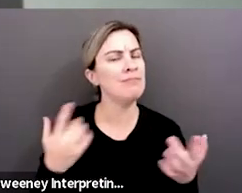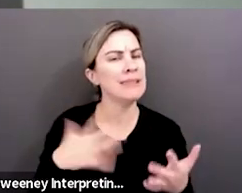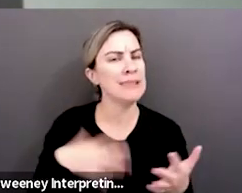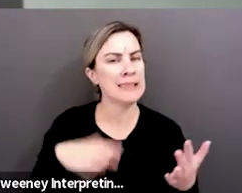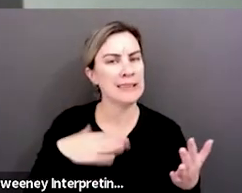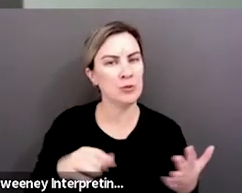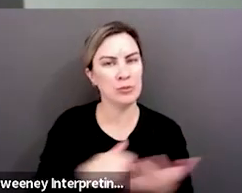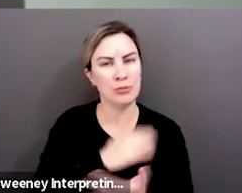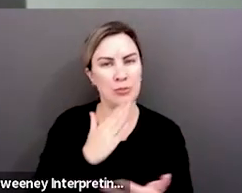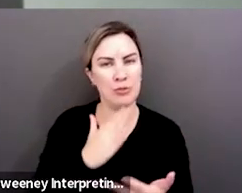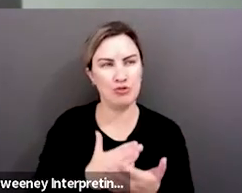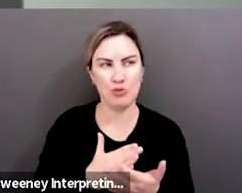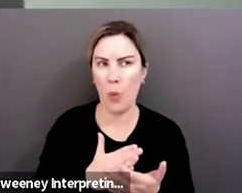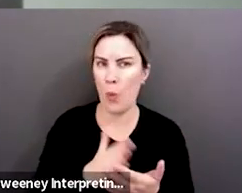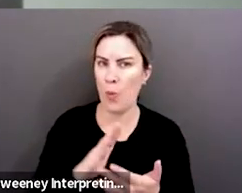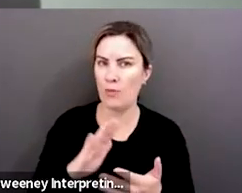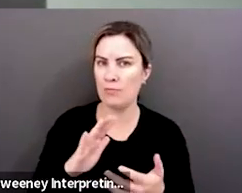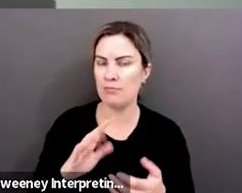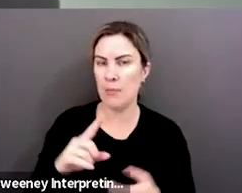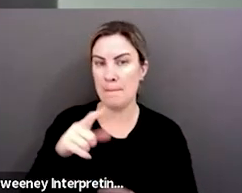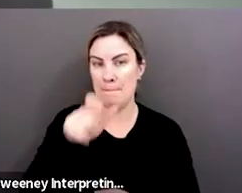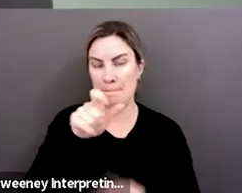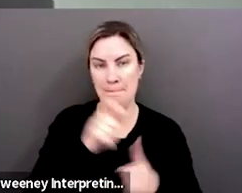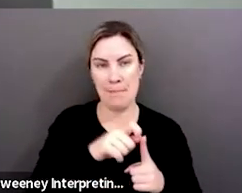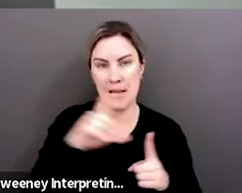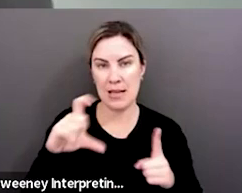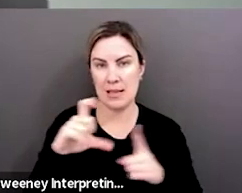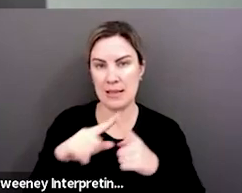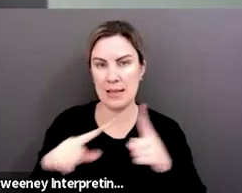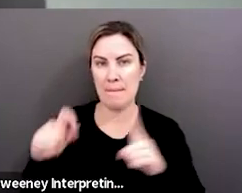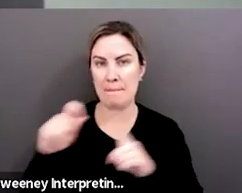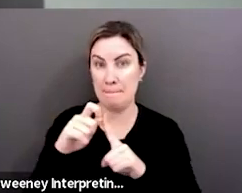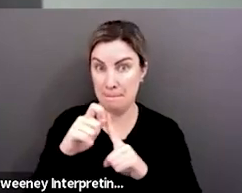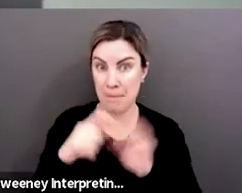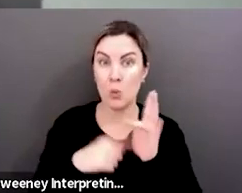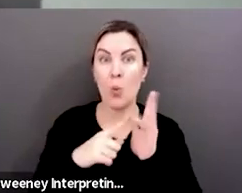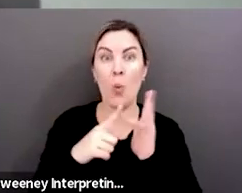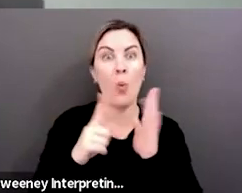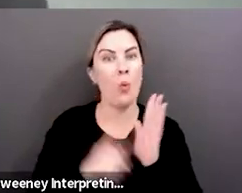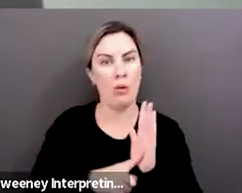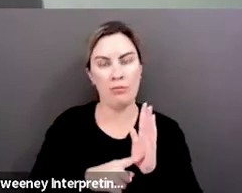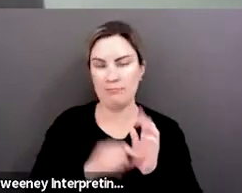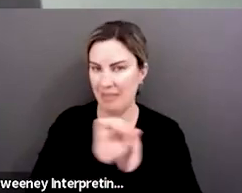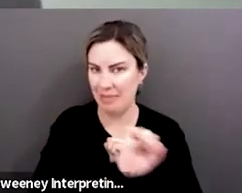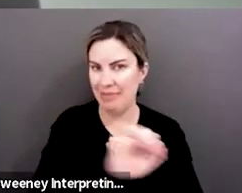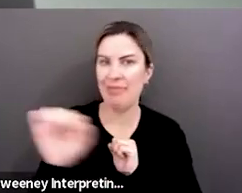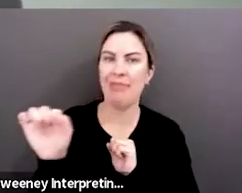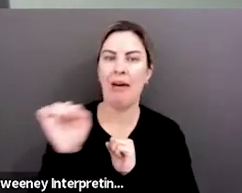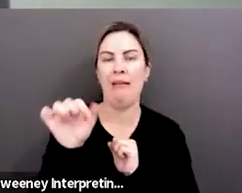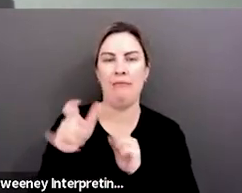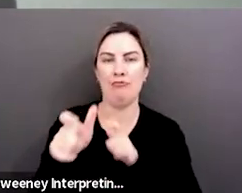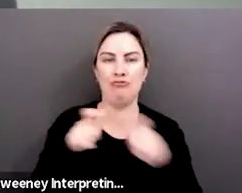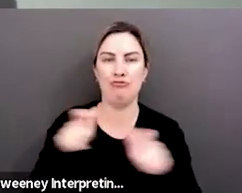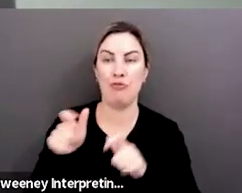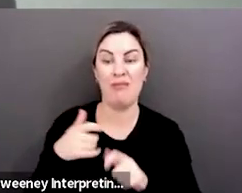sure that the person-centered emergency preparedness tool is in their hands. And I would really call to action our service providers who